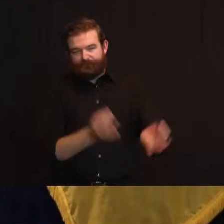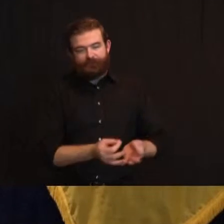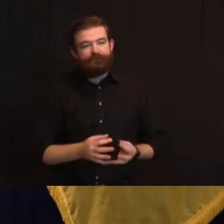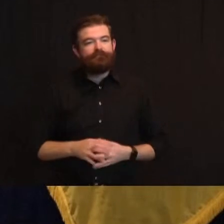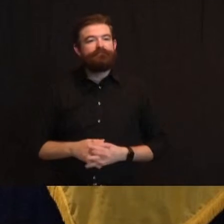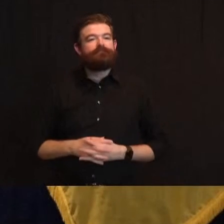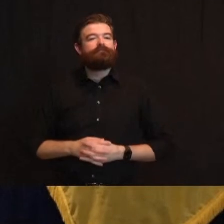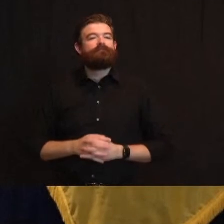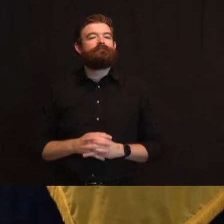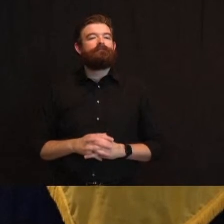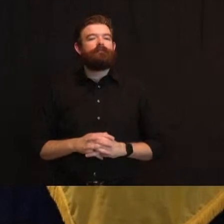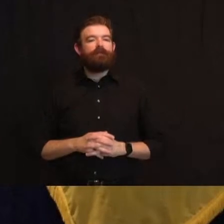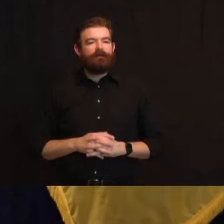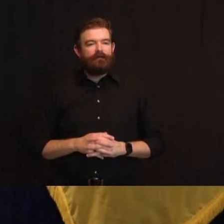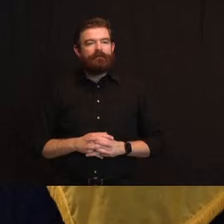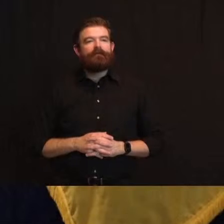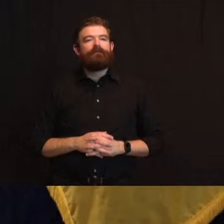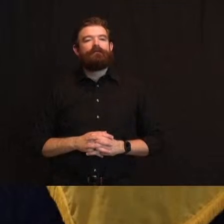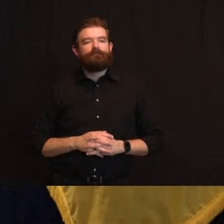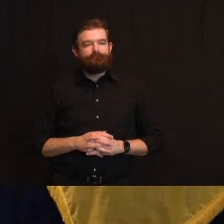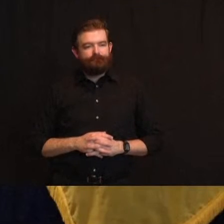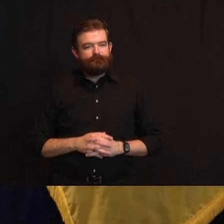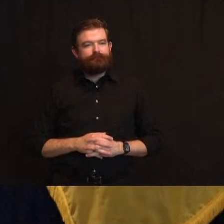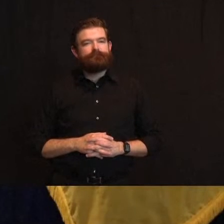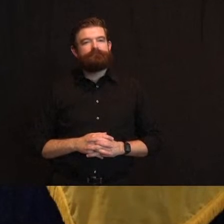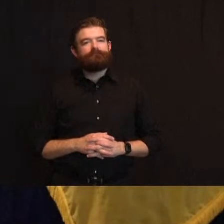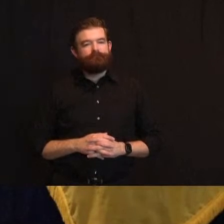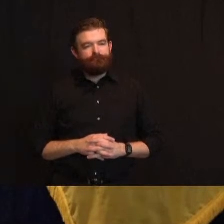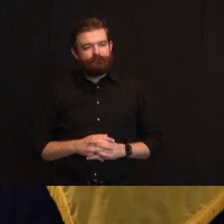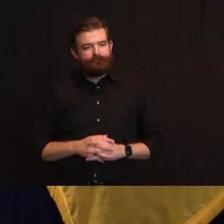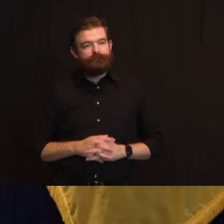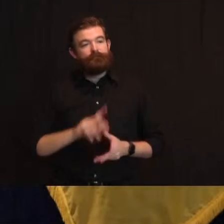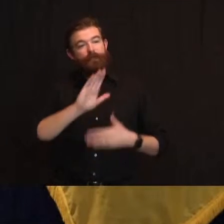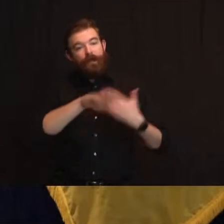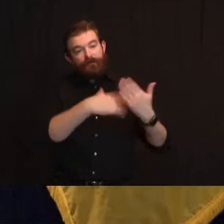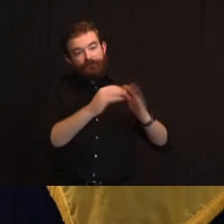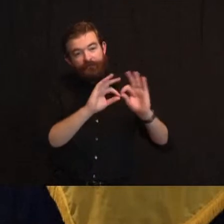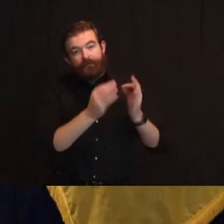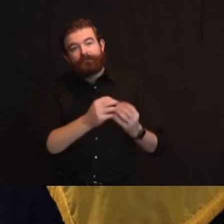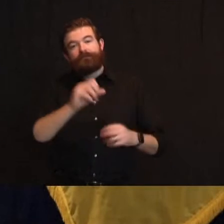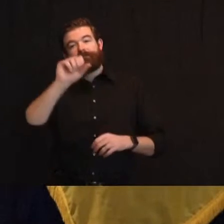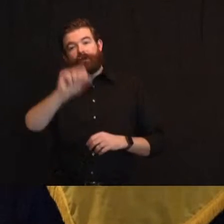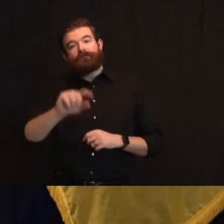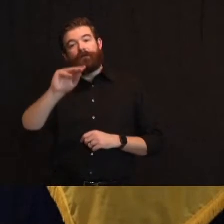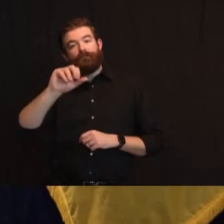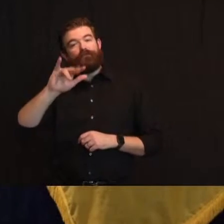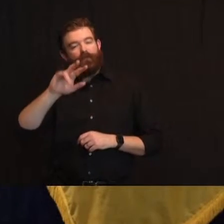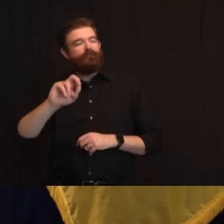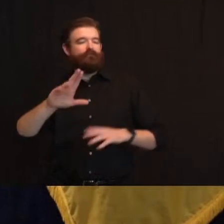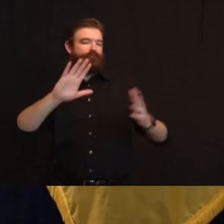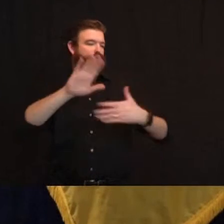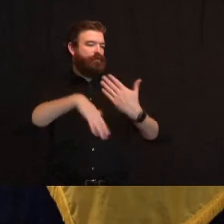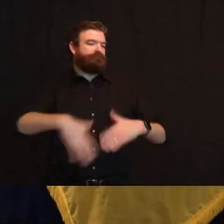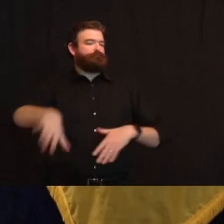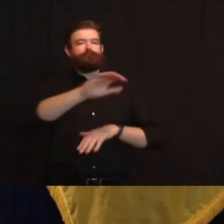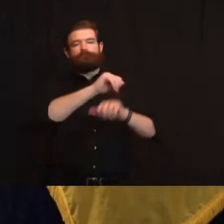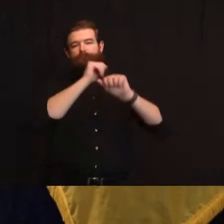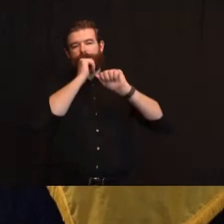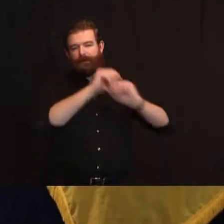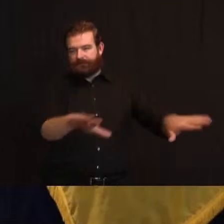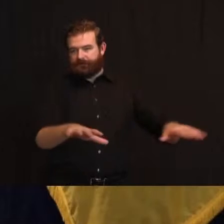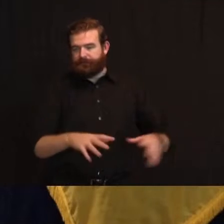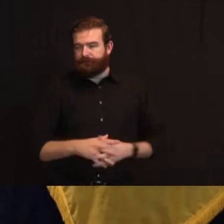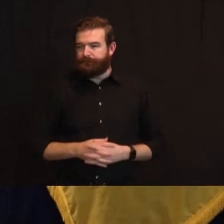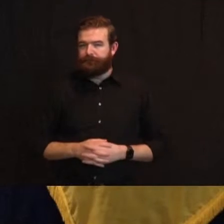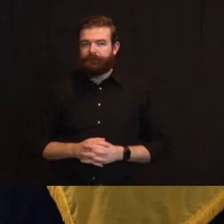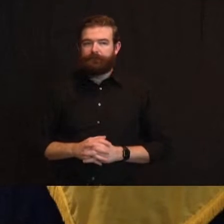and South Toms River community, God bless them all. Thank you for that. We'll start with Matt over here. Brendan's got the mic. Before we